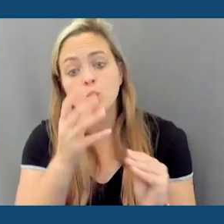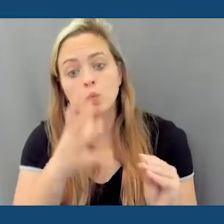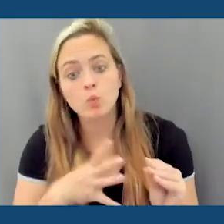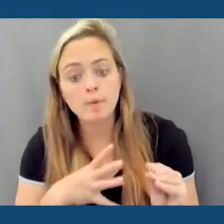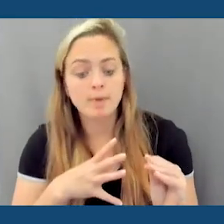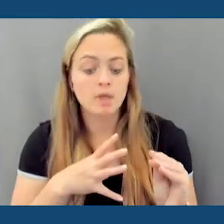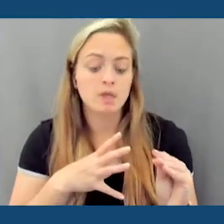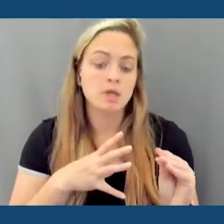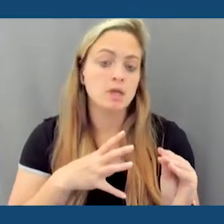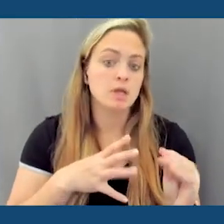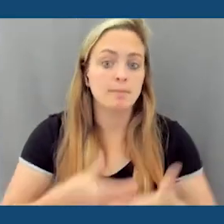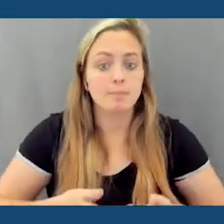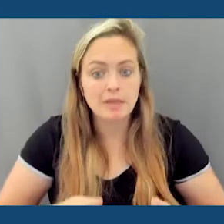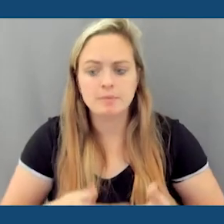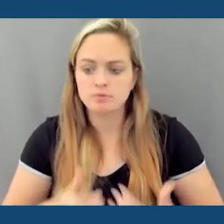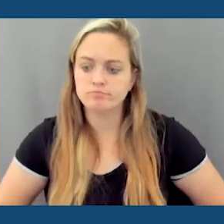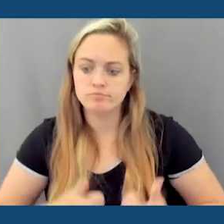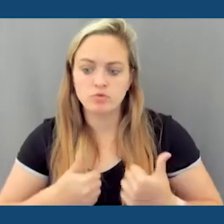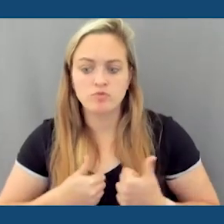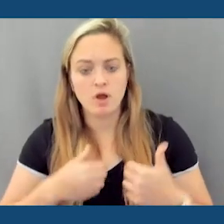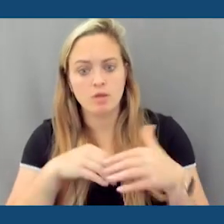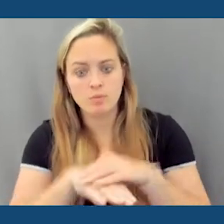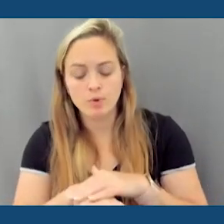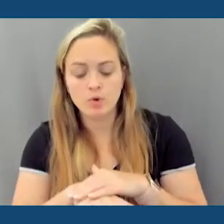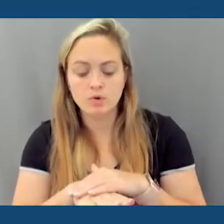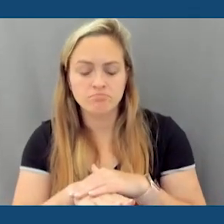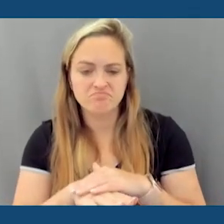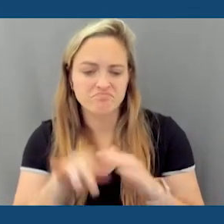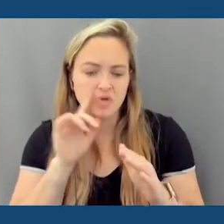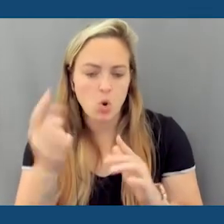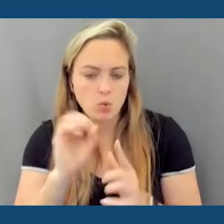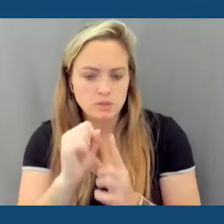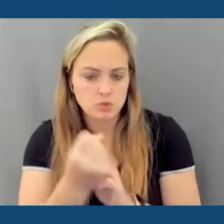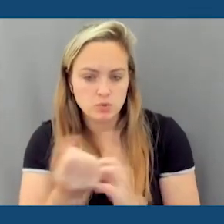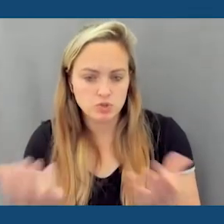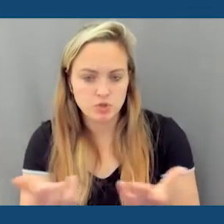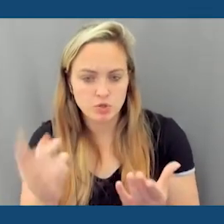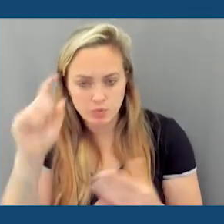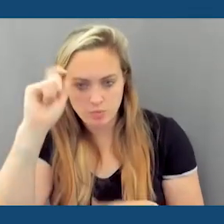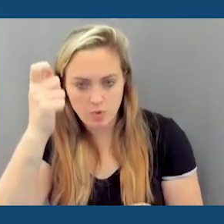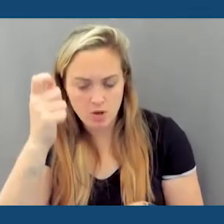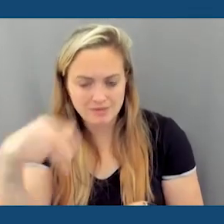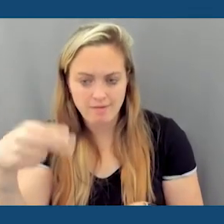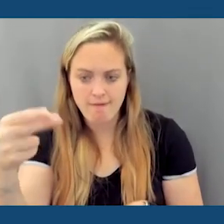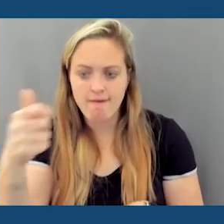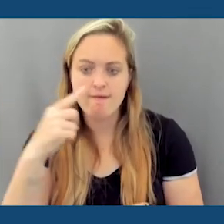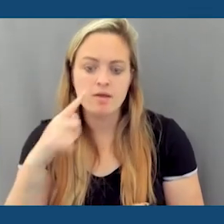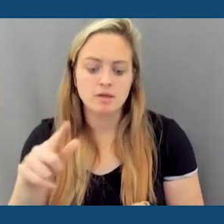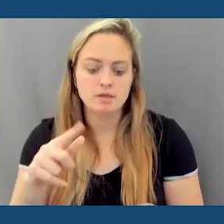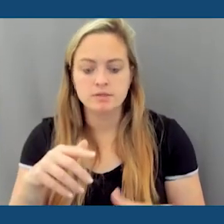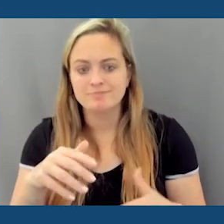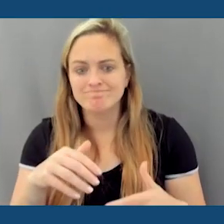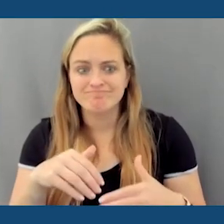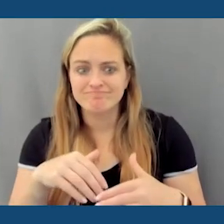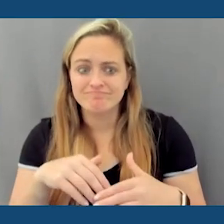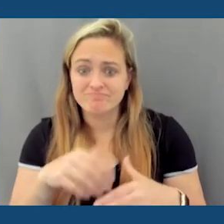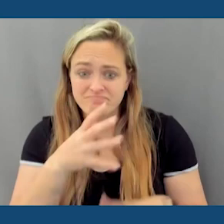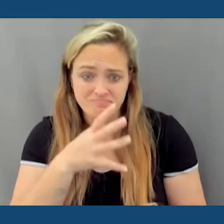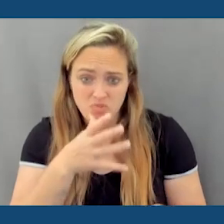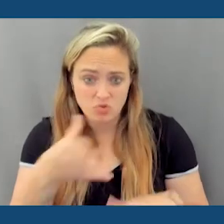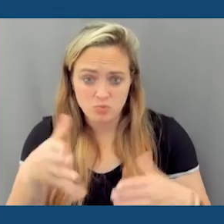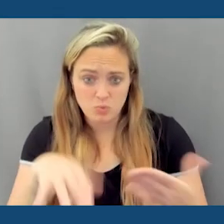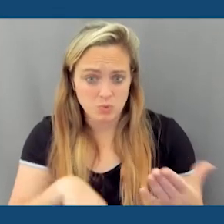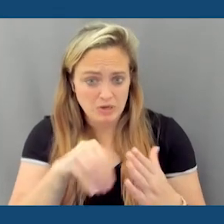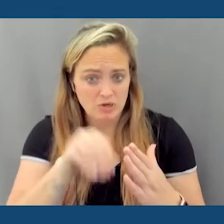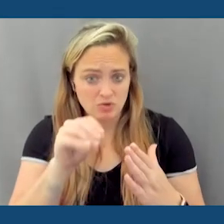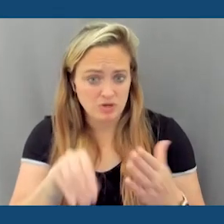pregnancy. And that is not the case here always in the Bronx, which has the highest maternal mortality rate in our city, and